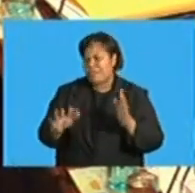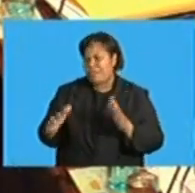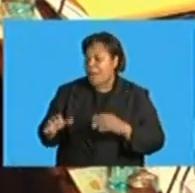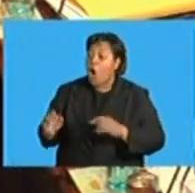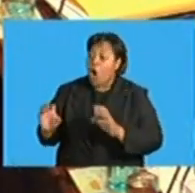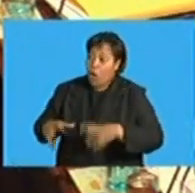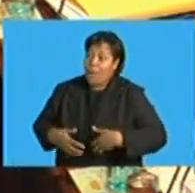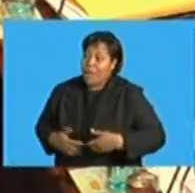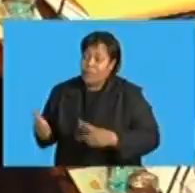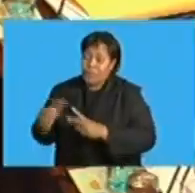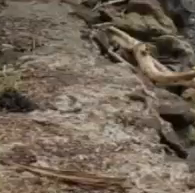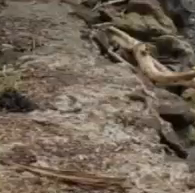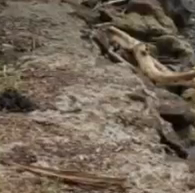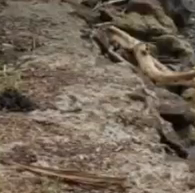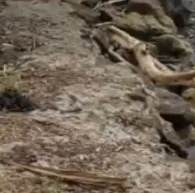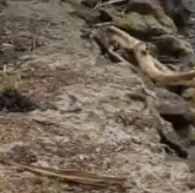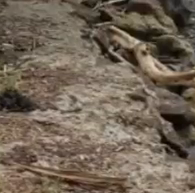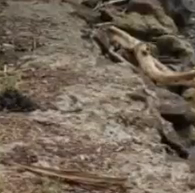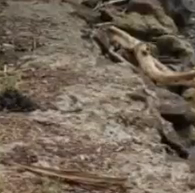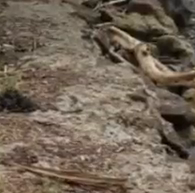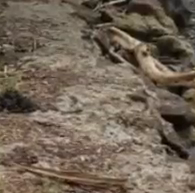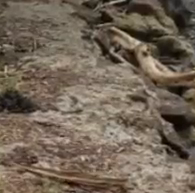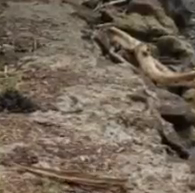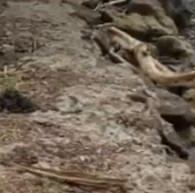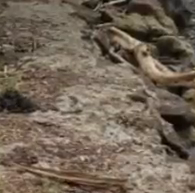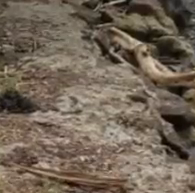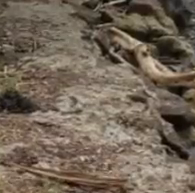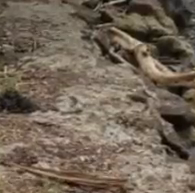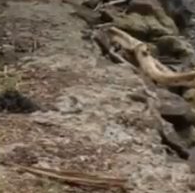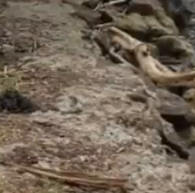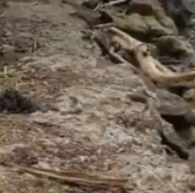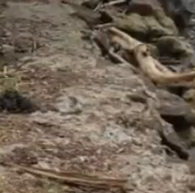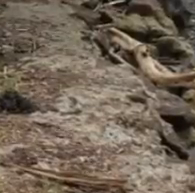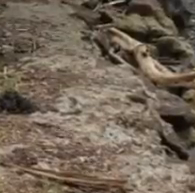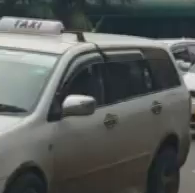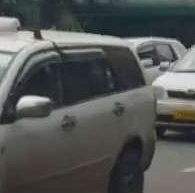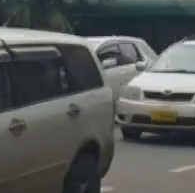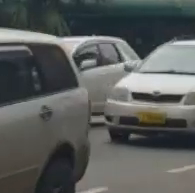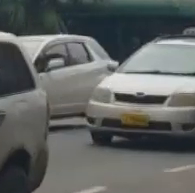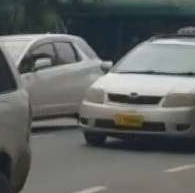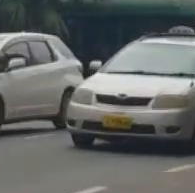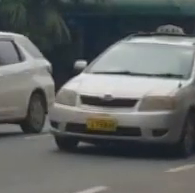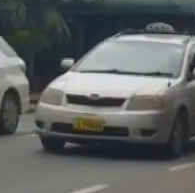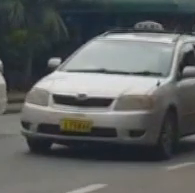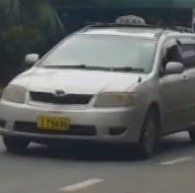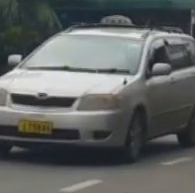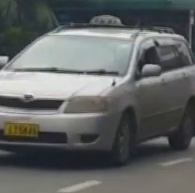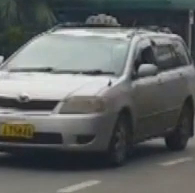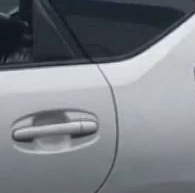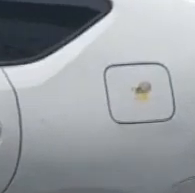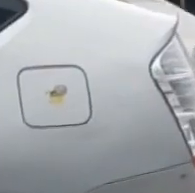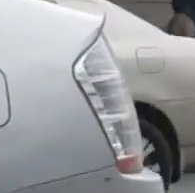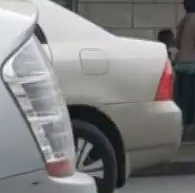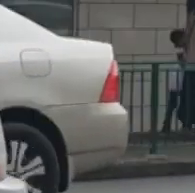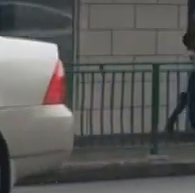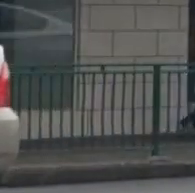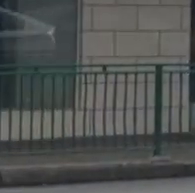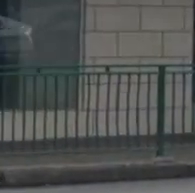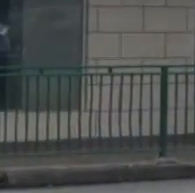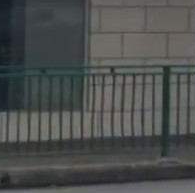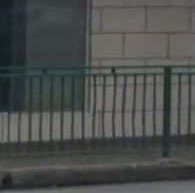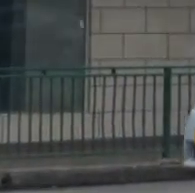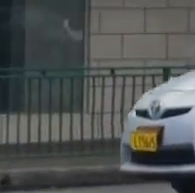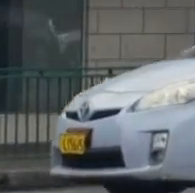local government ministry as well. There will also be demarcation of duties among managerial positions in local municipalities to